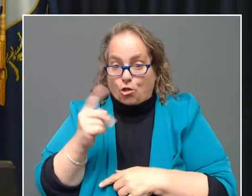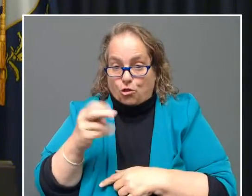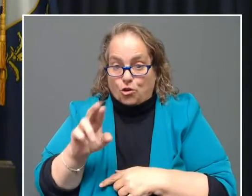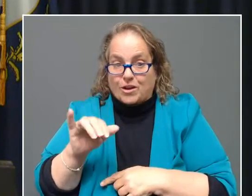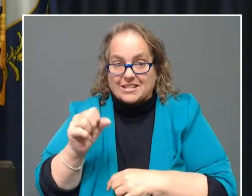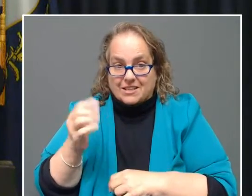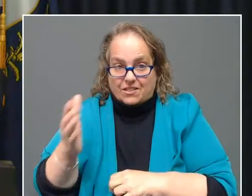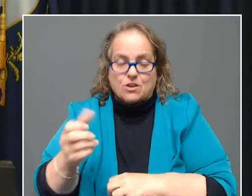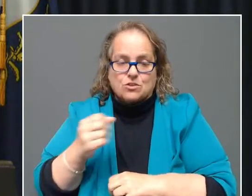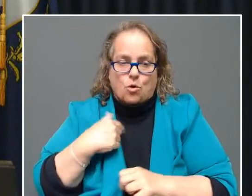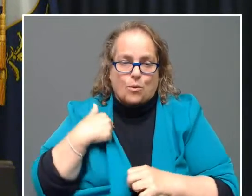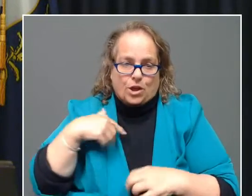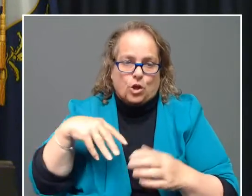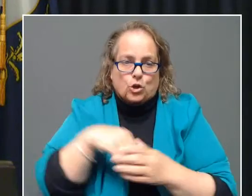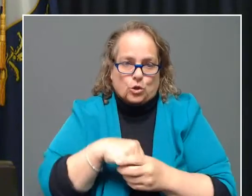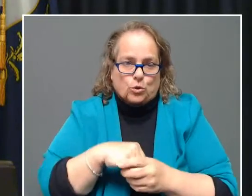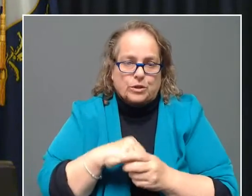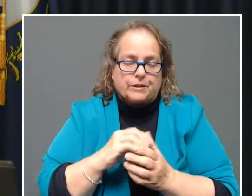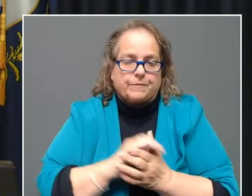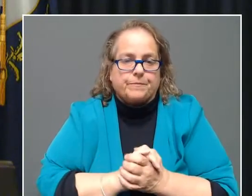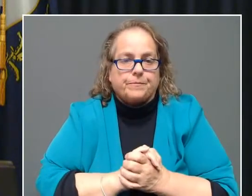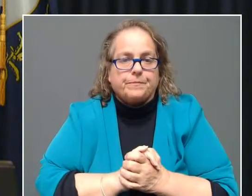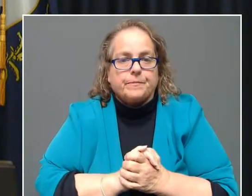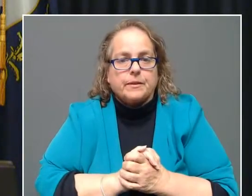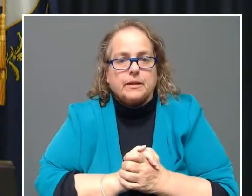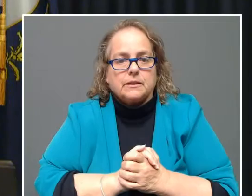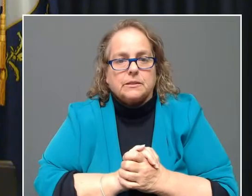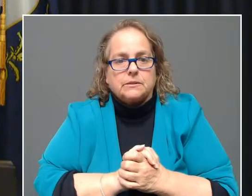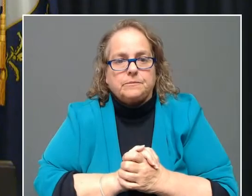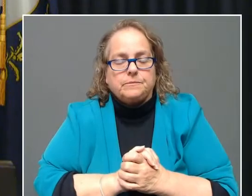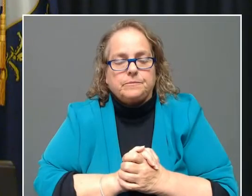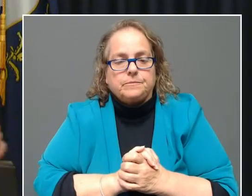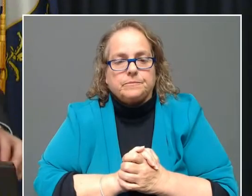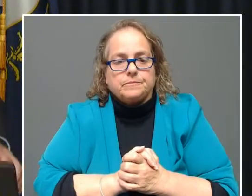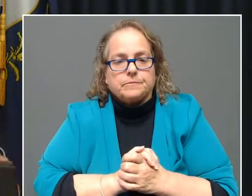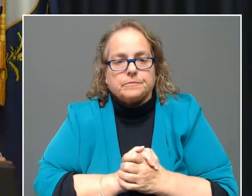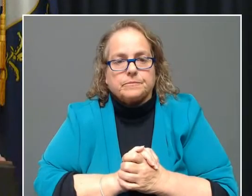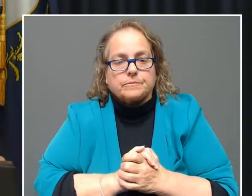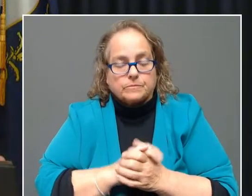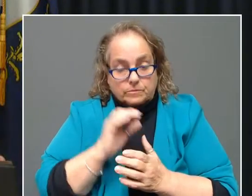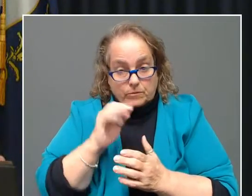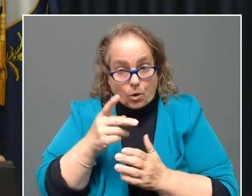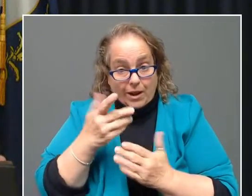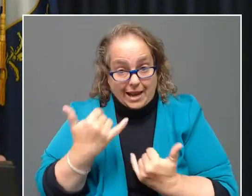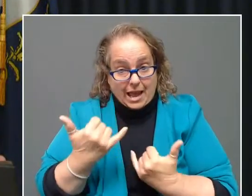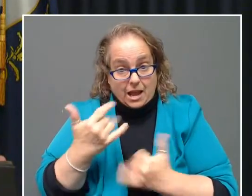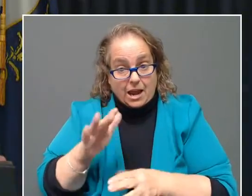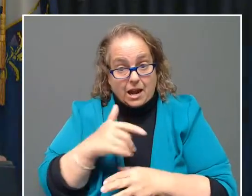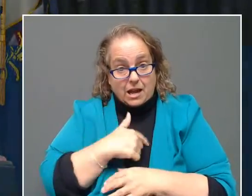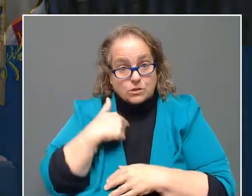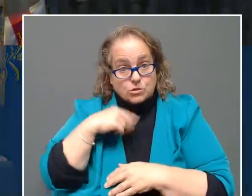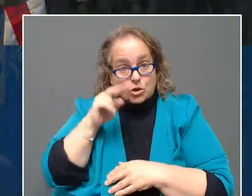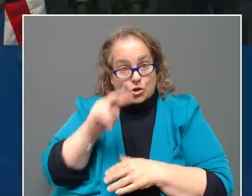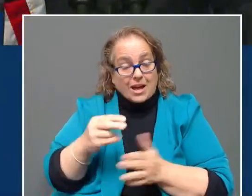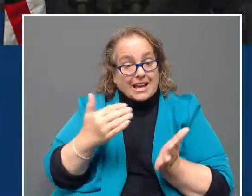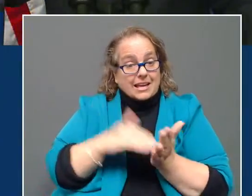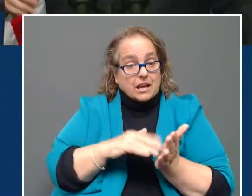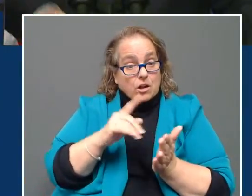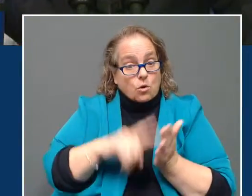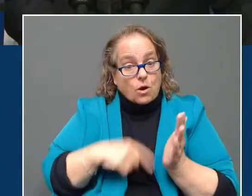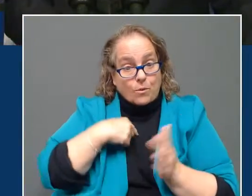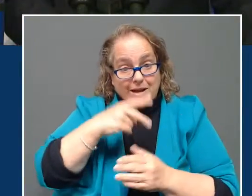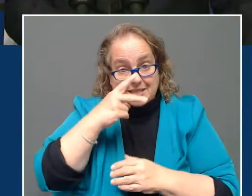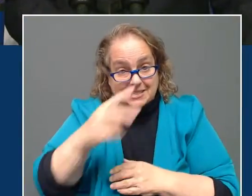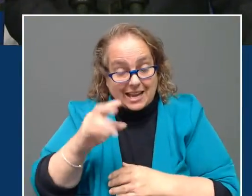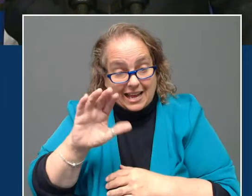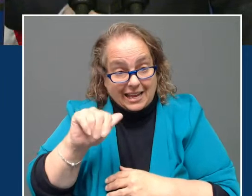look at what again is a good trajectory in cases in the state. Let's look at